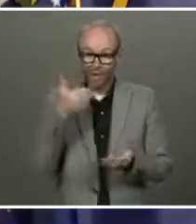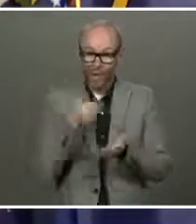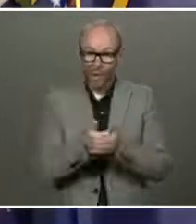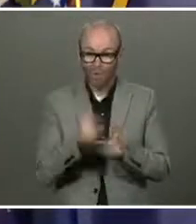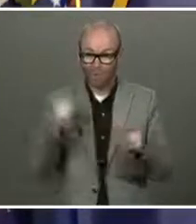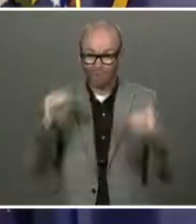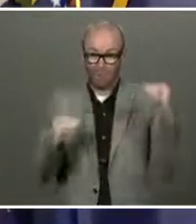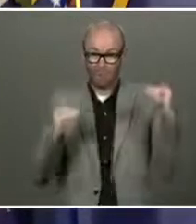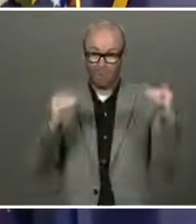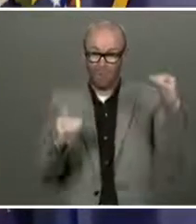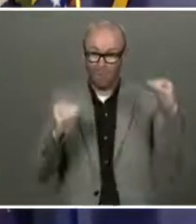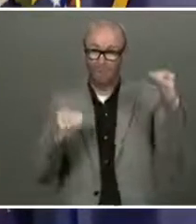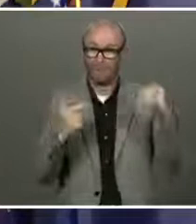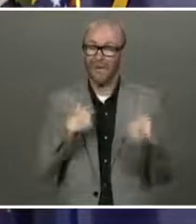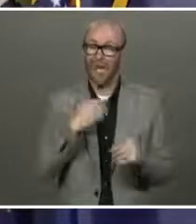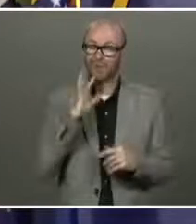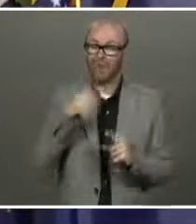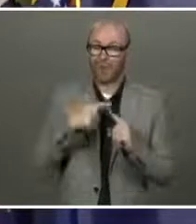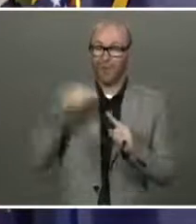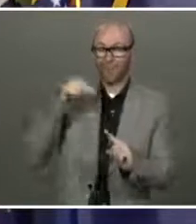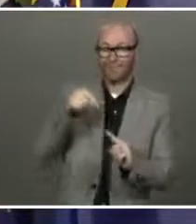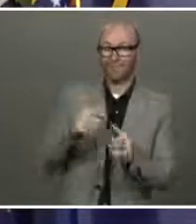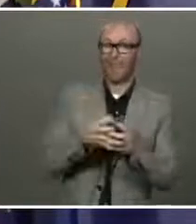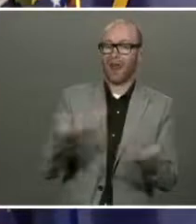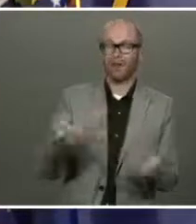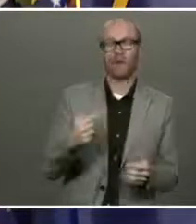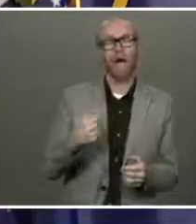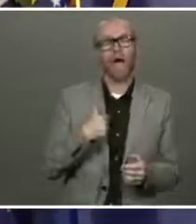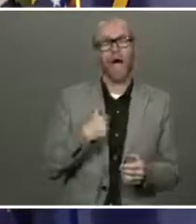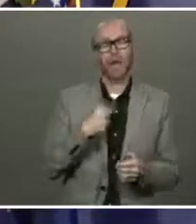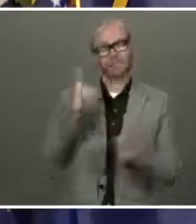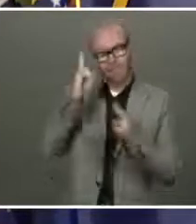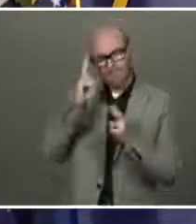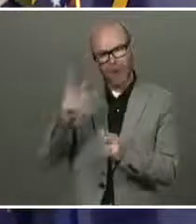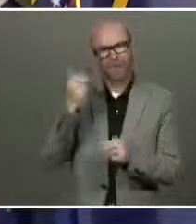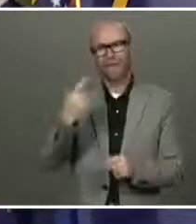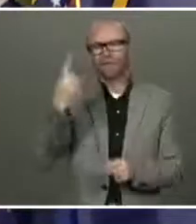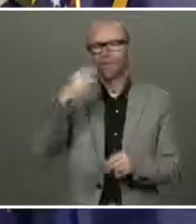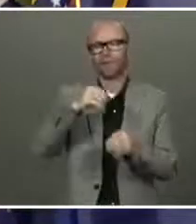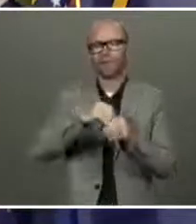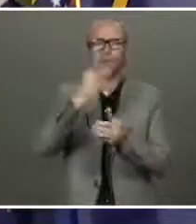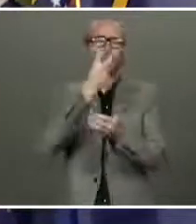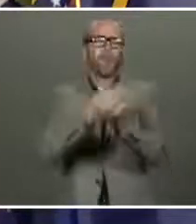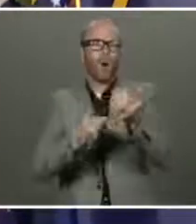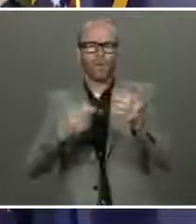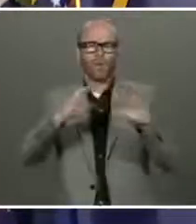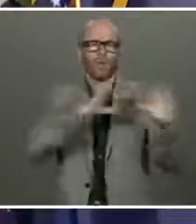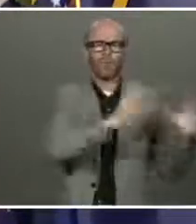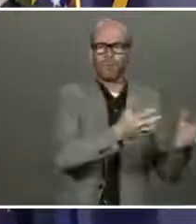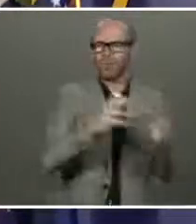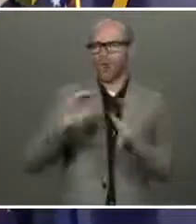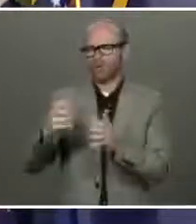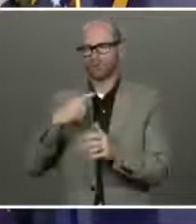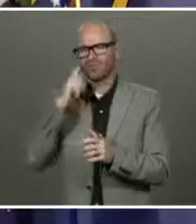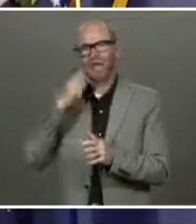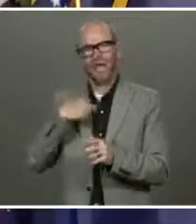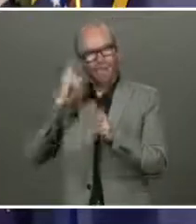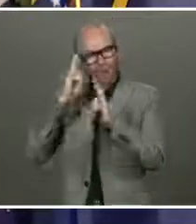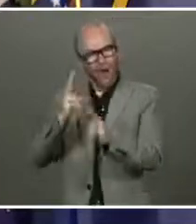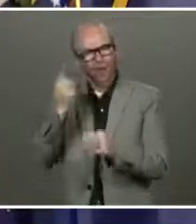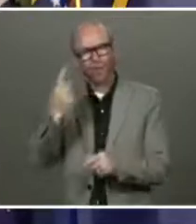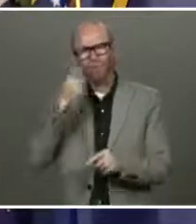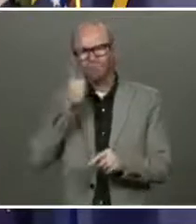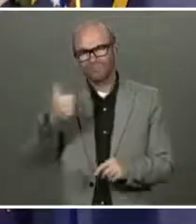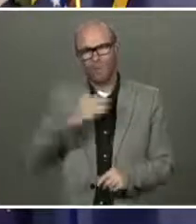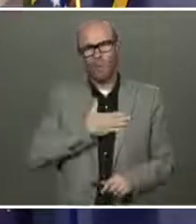And so look, I've talked about this a lot. I always admire anyone in both parties, even if I completely disagree with them. I admire anyone who is willing